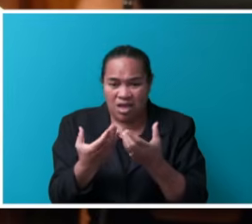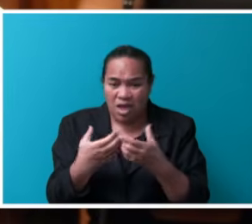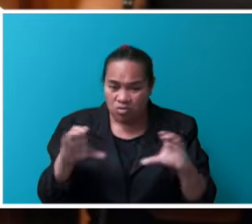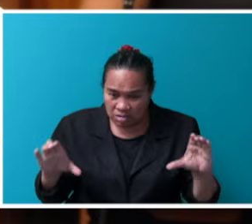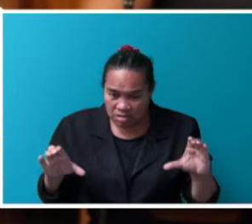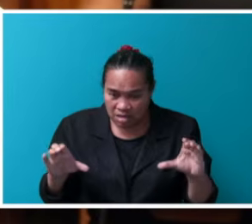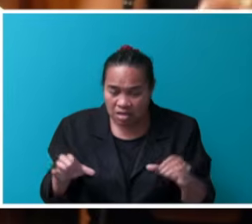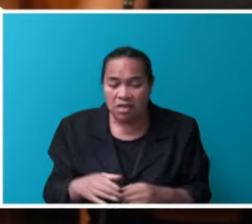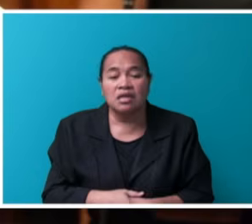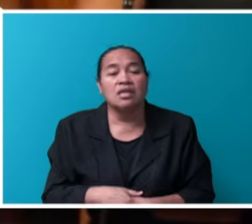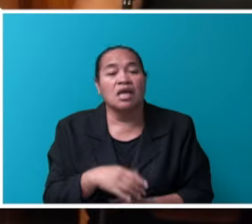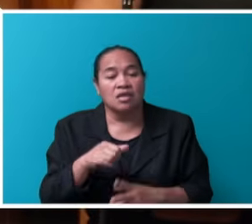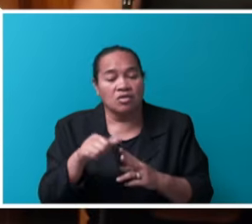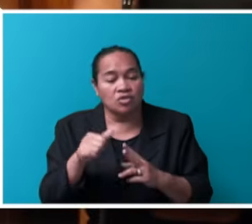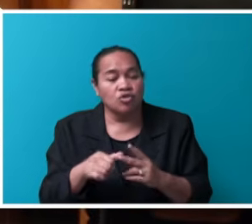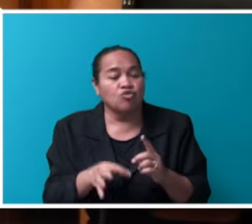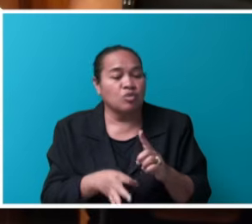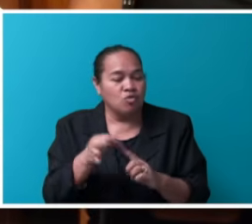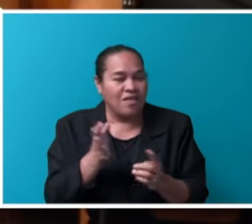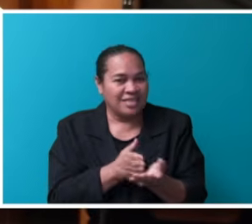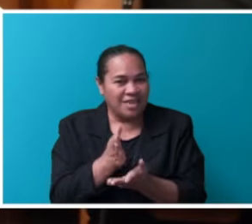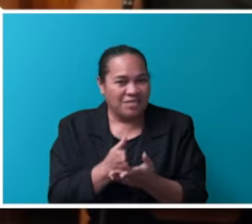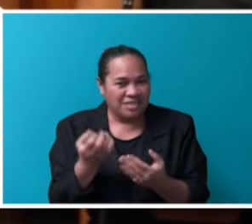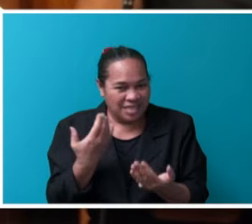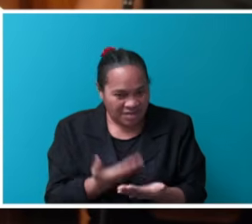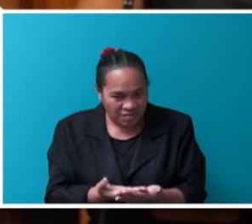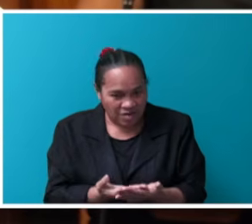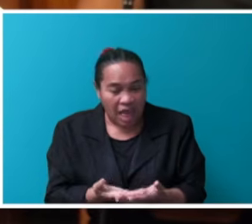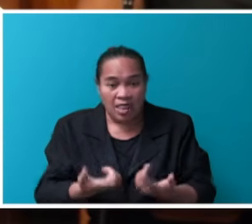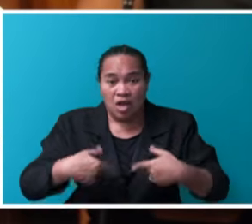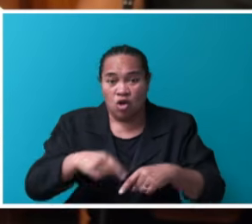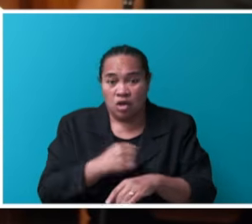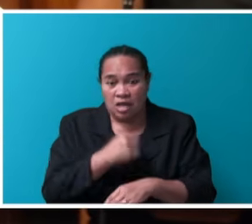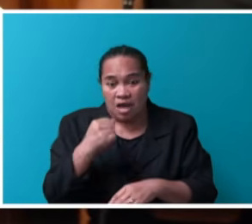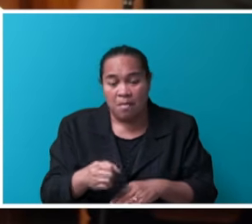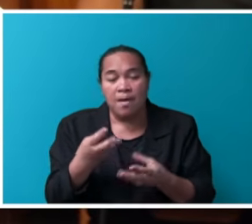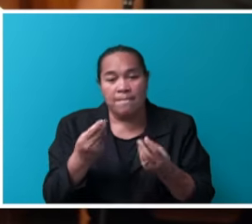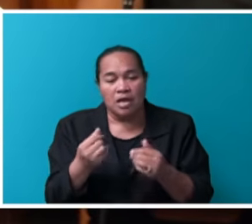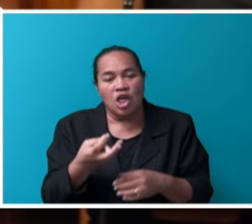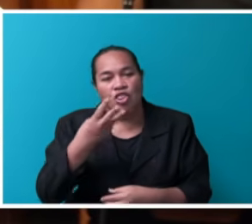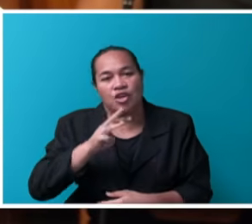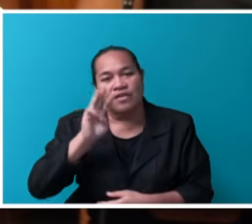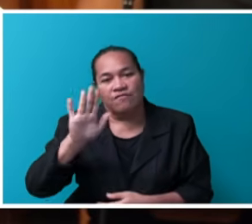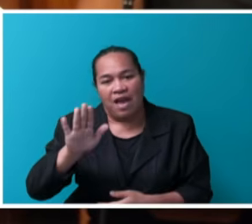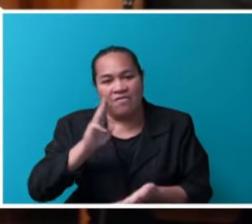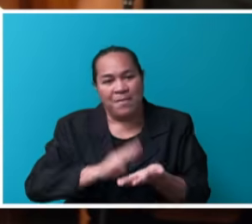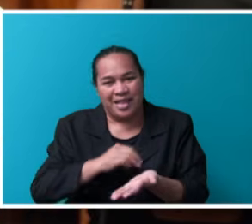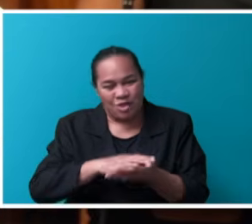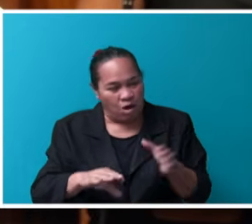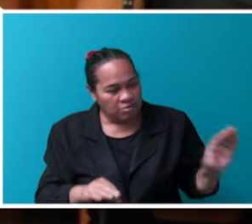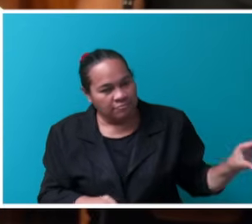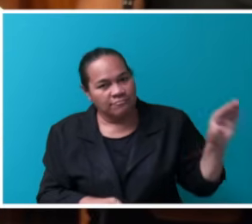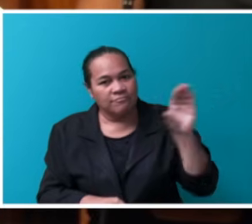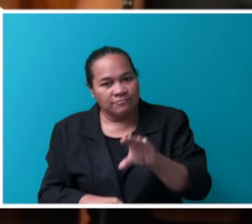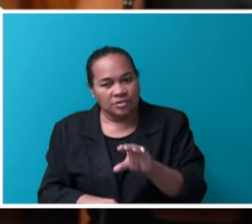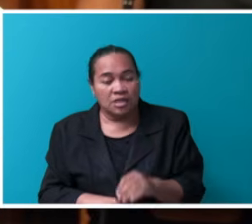sustainable and improve service delivery. The Ministry of Local Government is provided a funding of $35 million in this budget. This includes